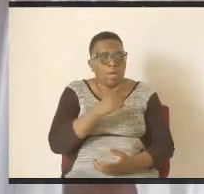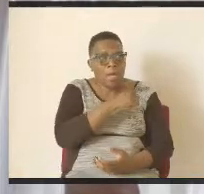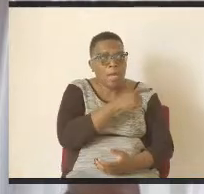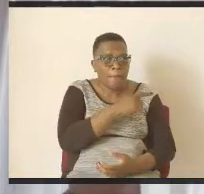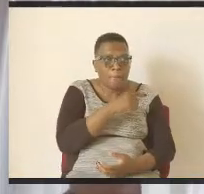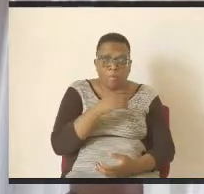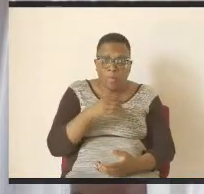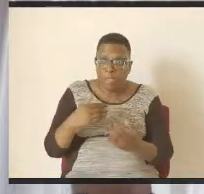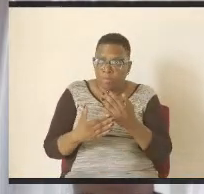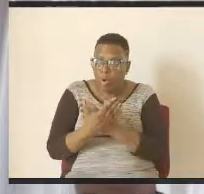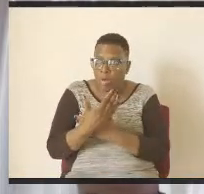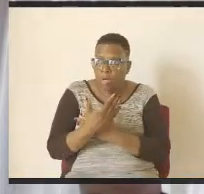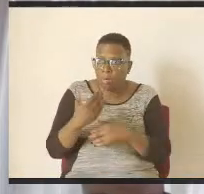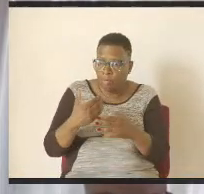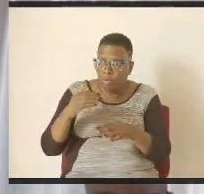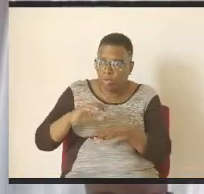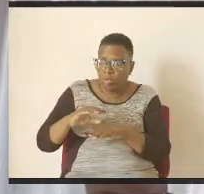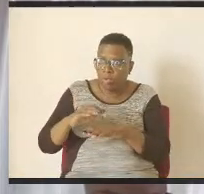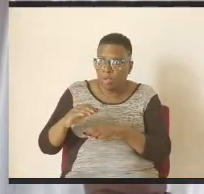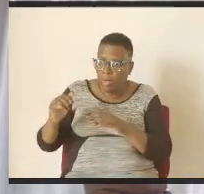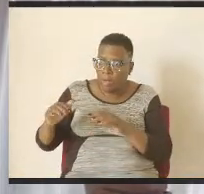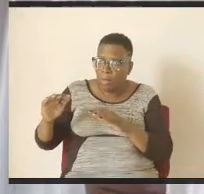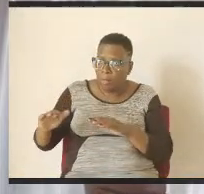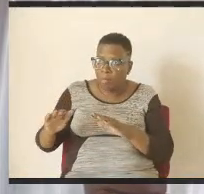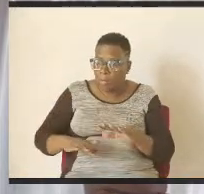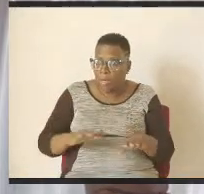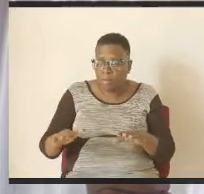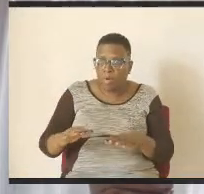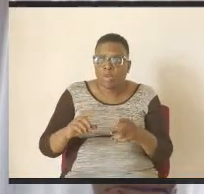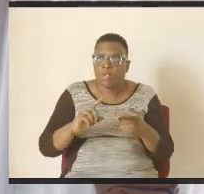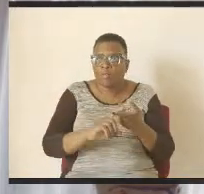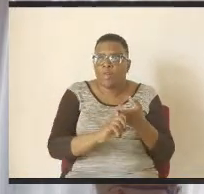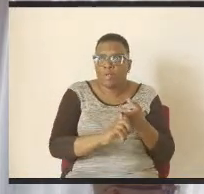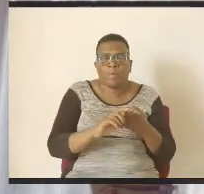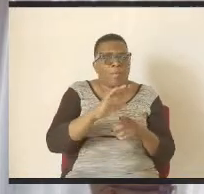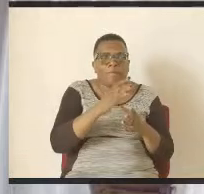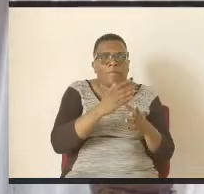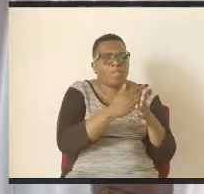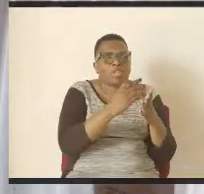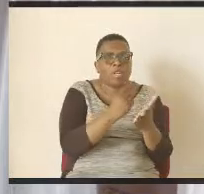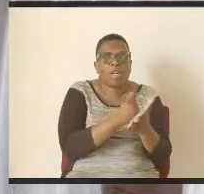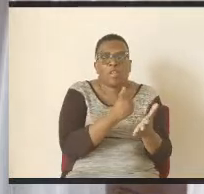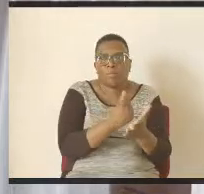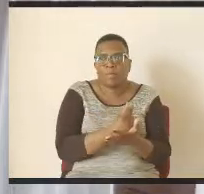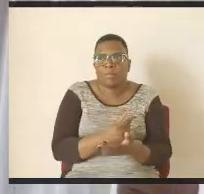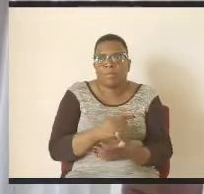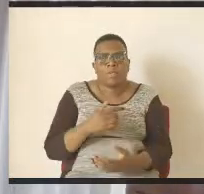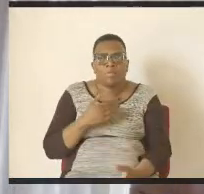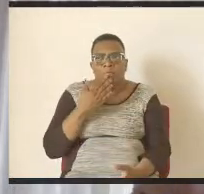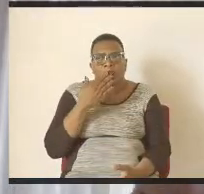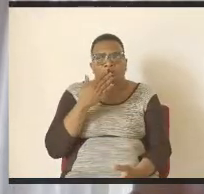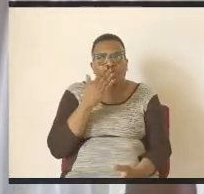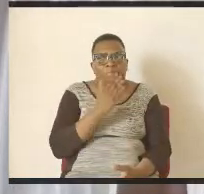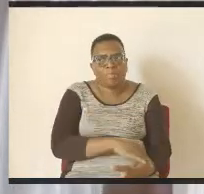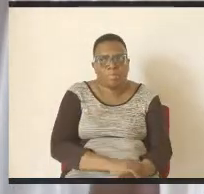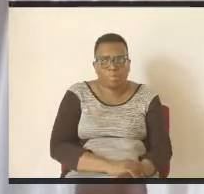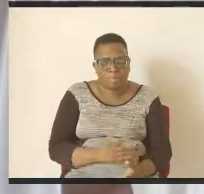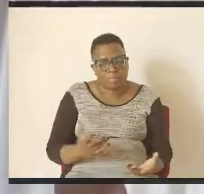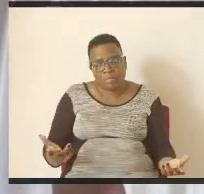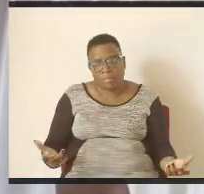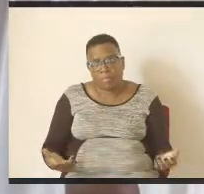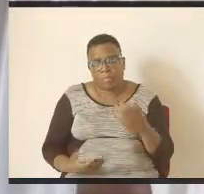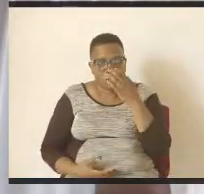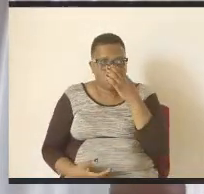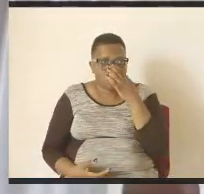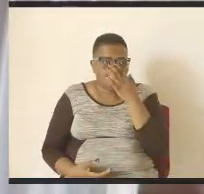really want to take a step for Jesus Christ today. If you don't know Jesus Christ, you're taking Calvary for granted. You need to step